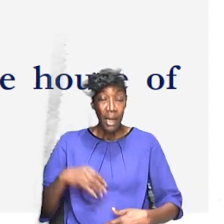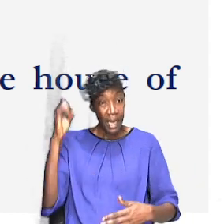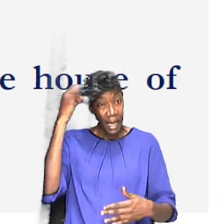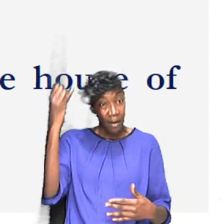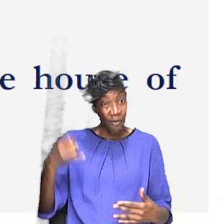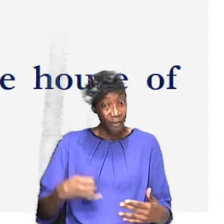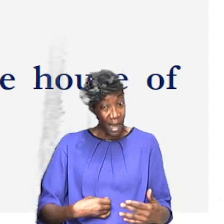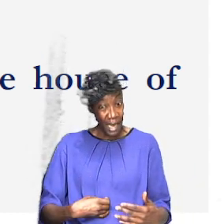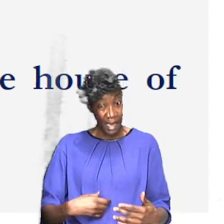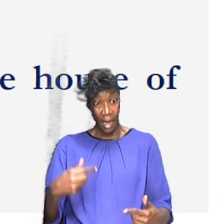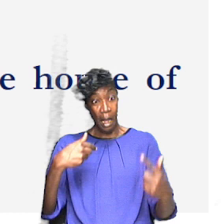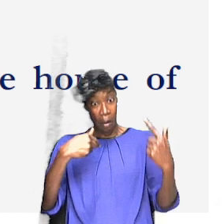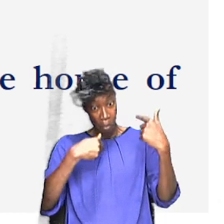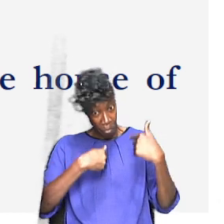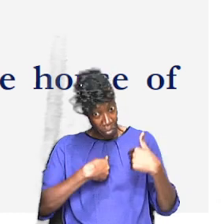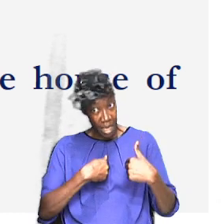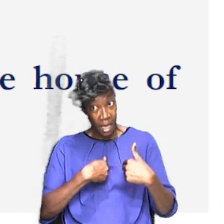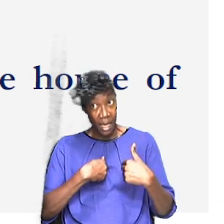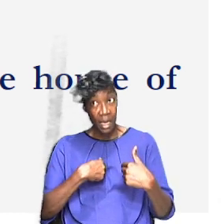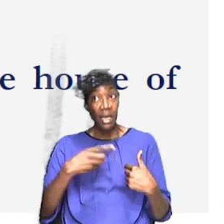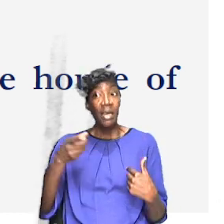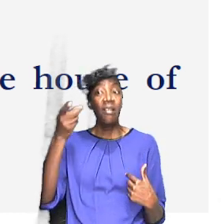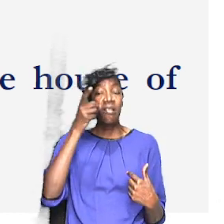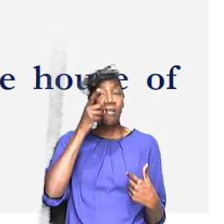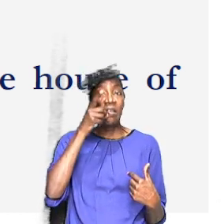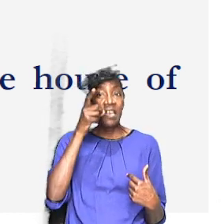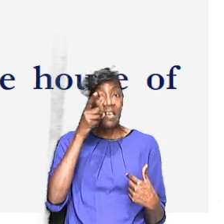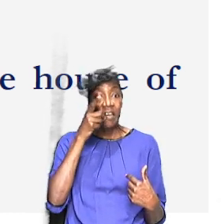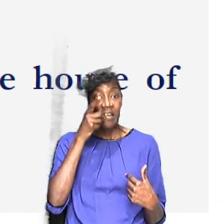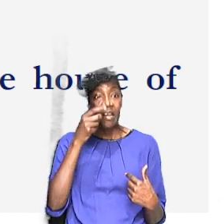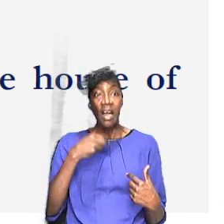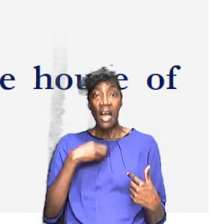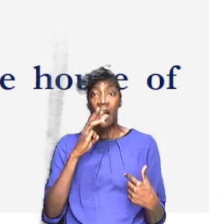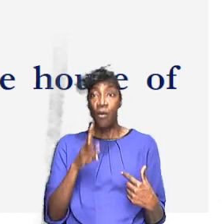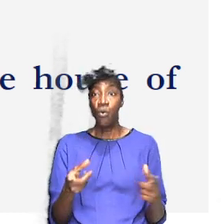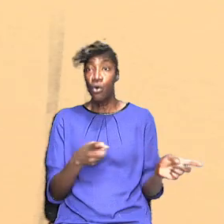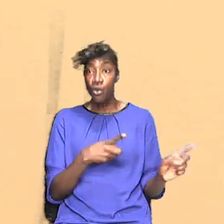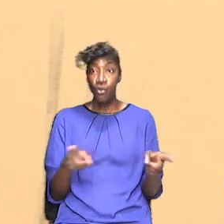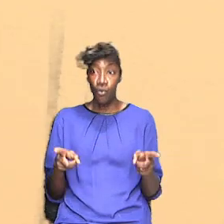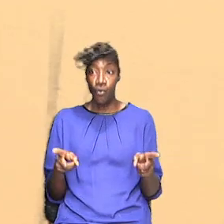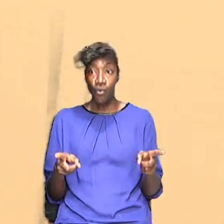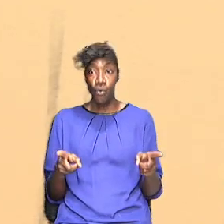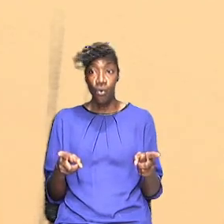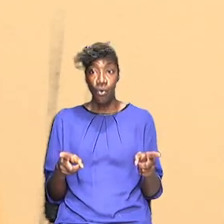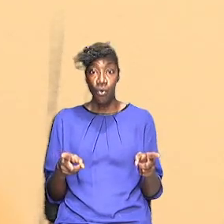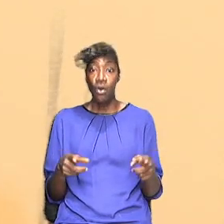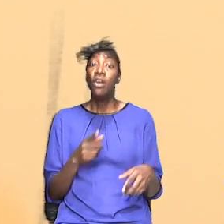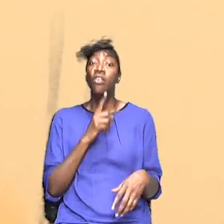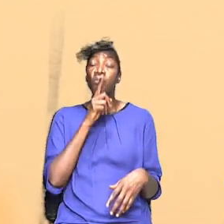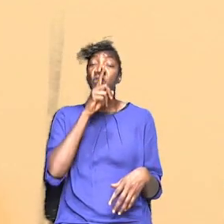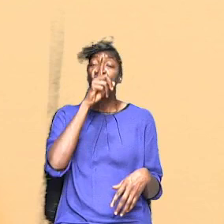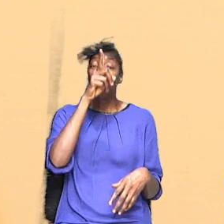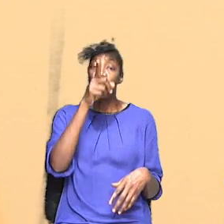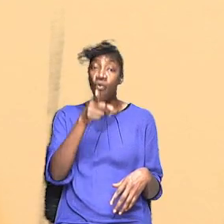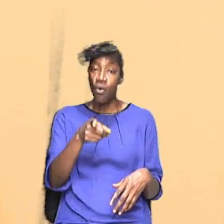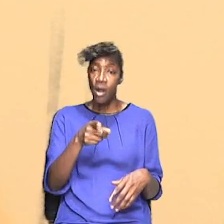somebody invites me to dinner, then the main thing I would do, brethren, is that